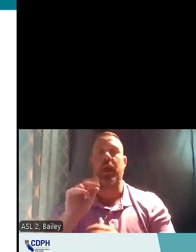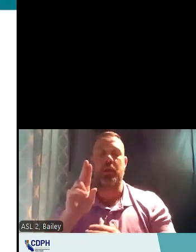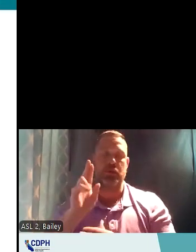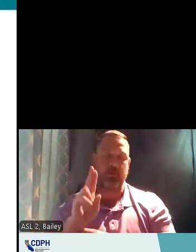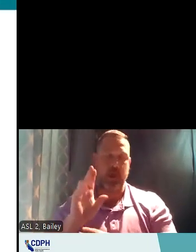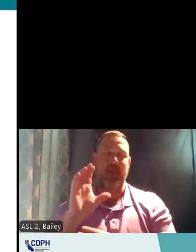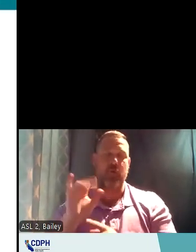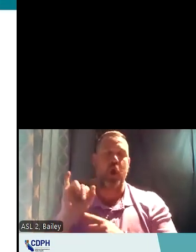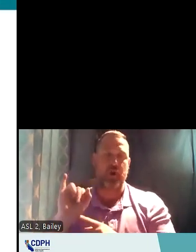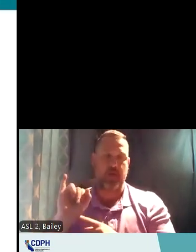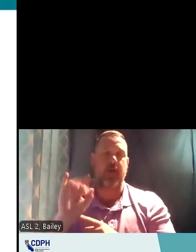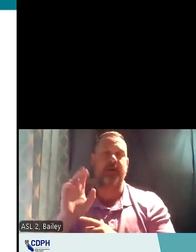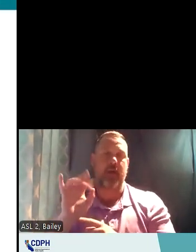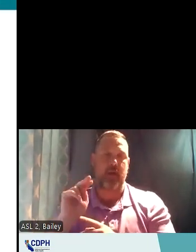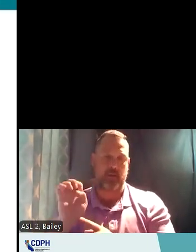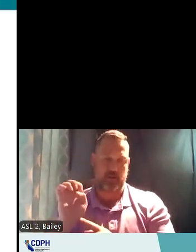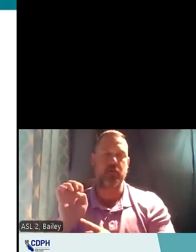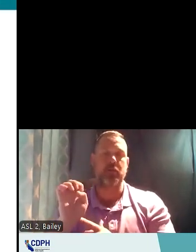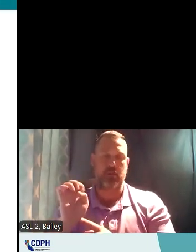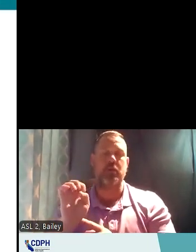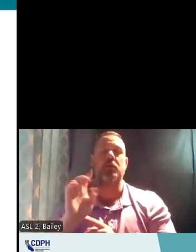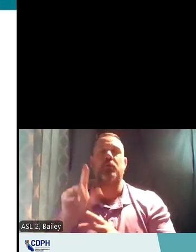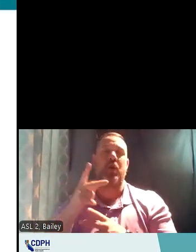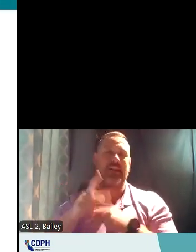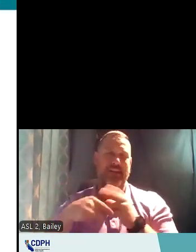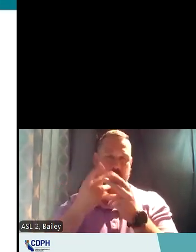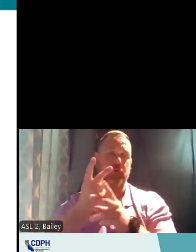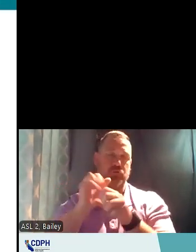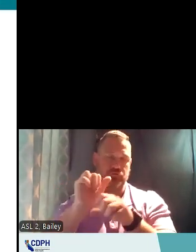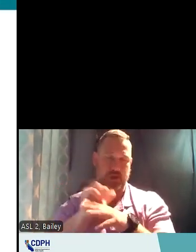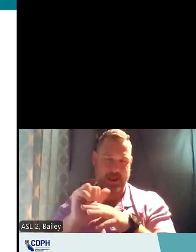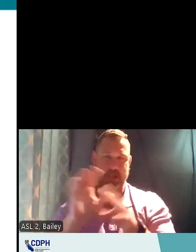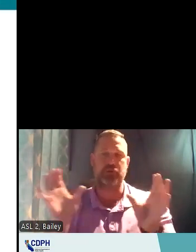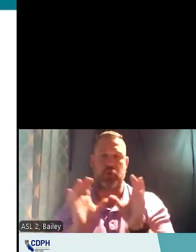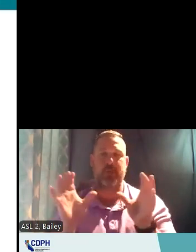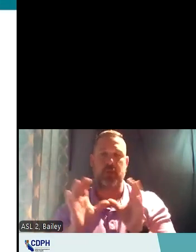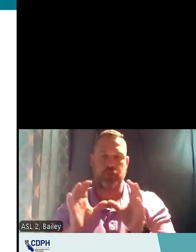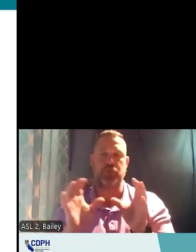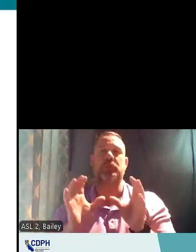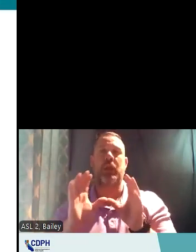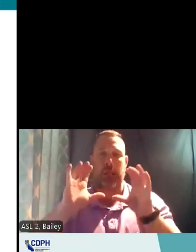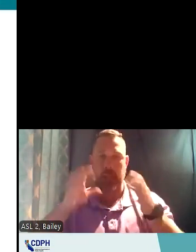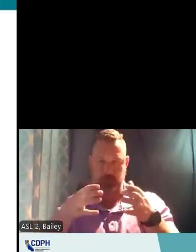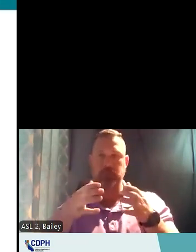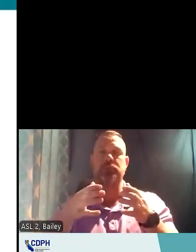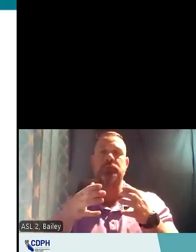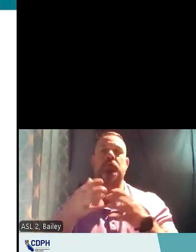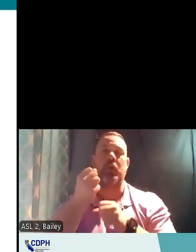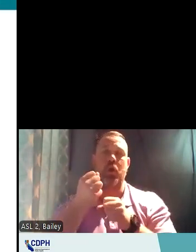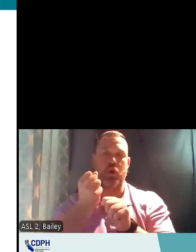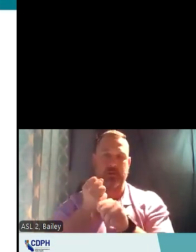California, Irvine to create a caregiver training and certification curriculum with the goal of creating 28